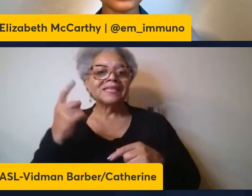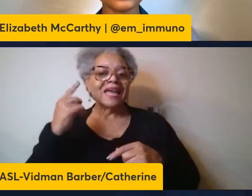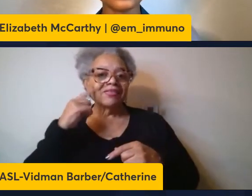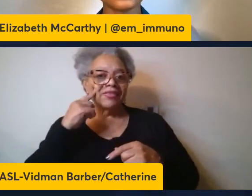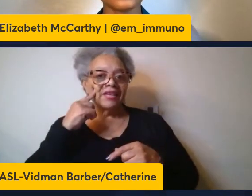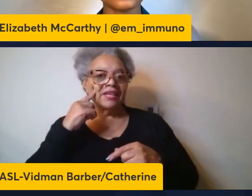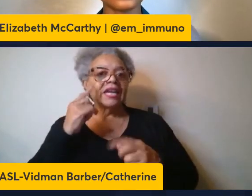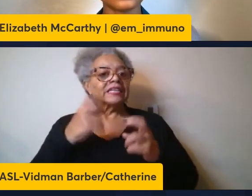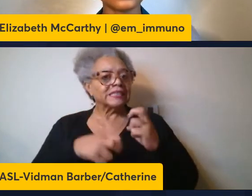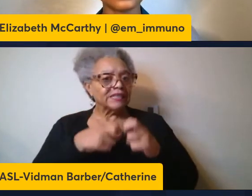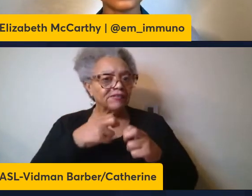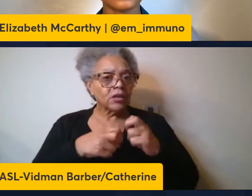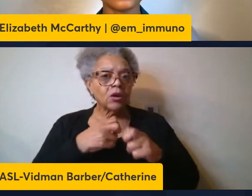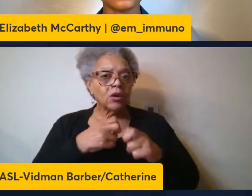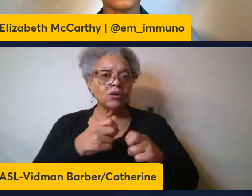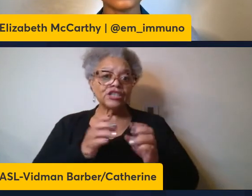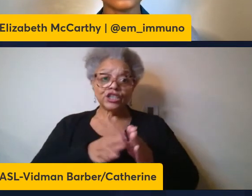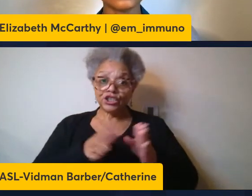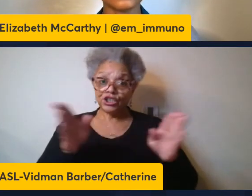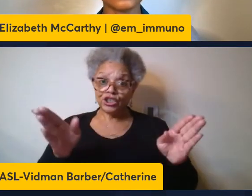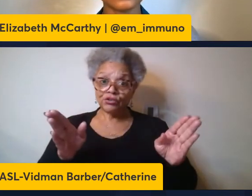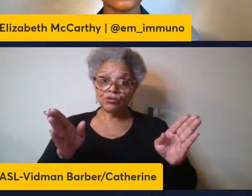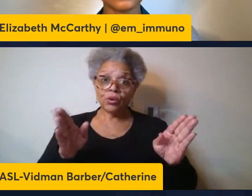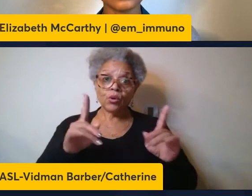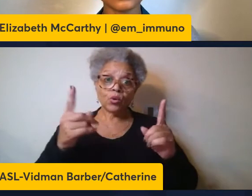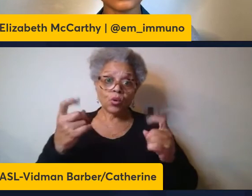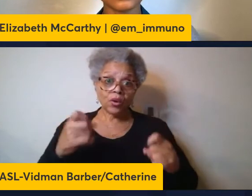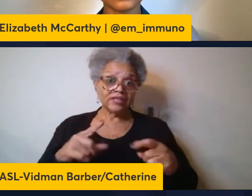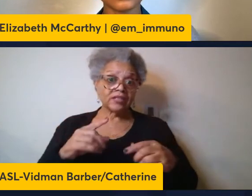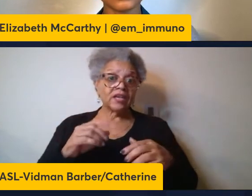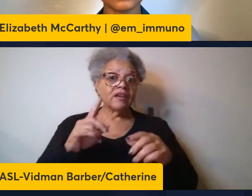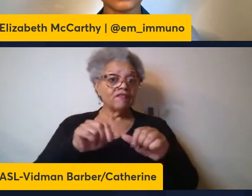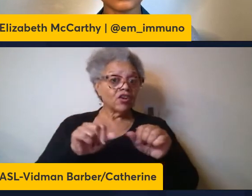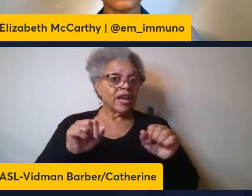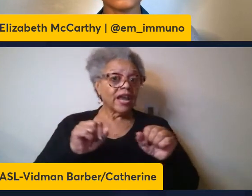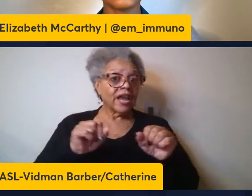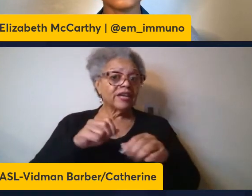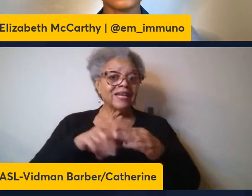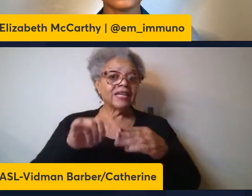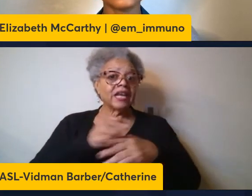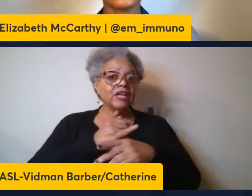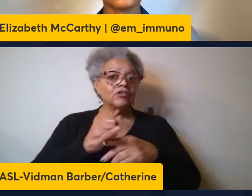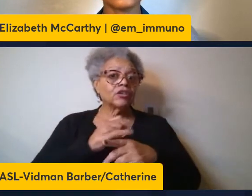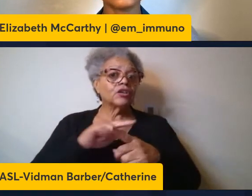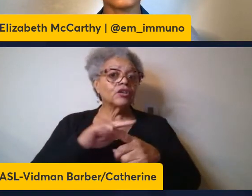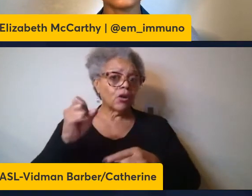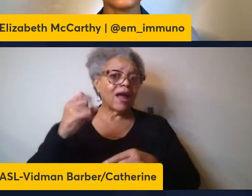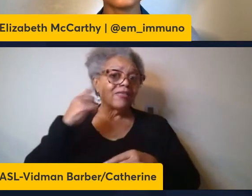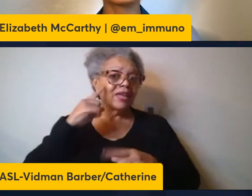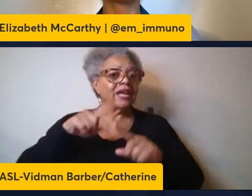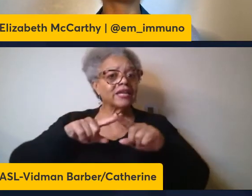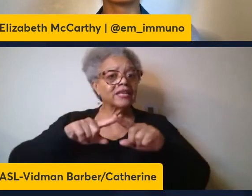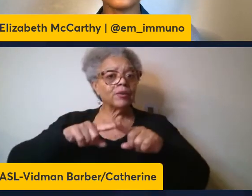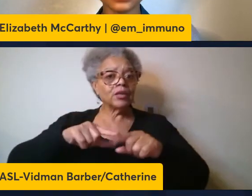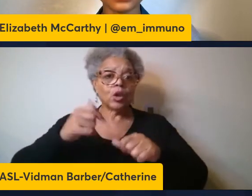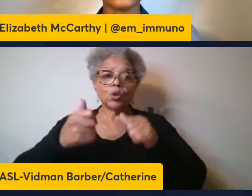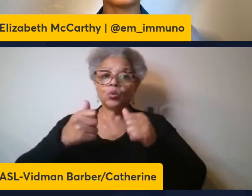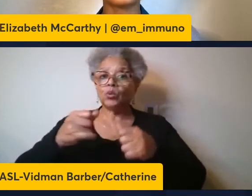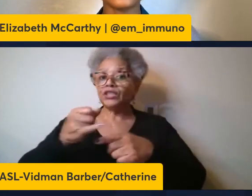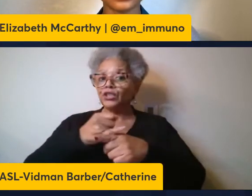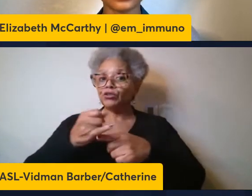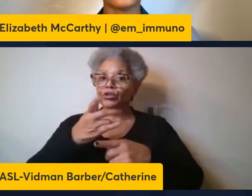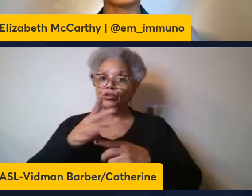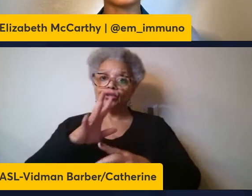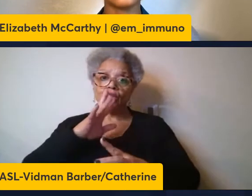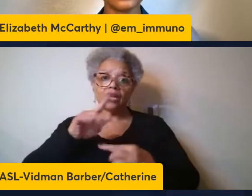quite difficult. It's quite a general question in terms of hot areas in the industry. So I think it depends on what industry you're maybe talking about, because